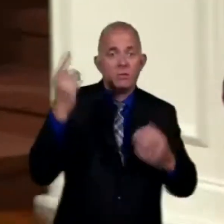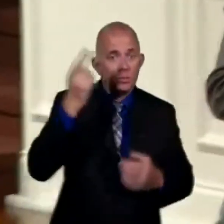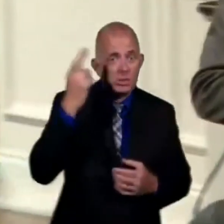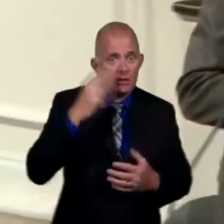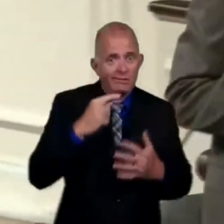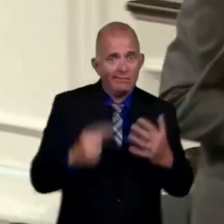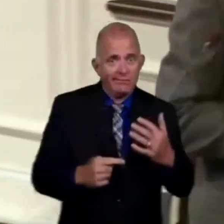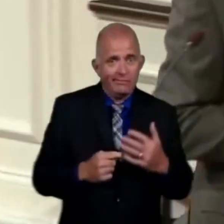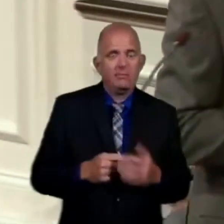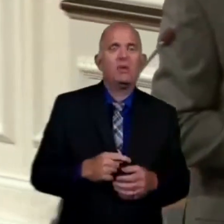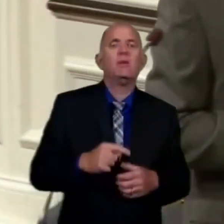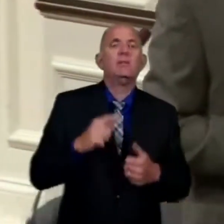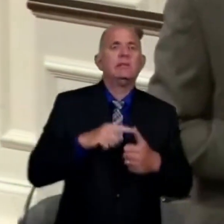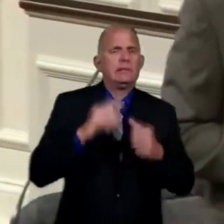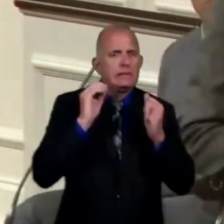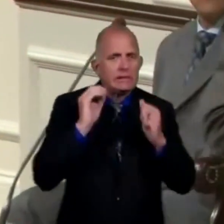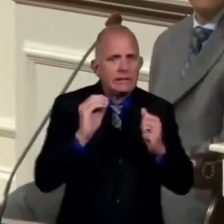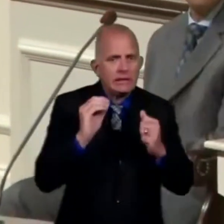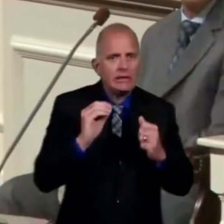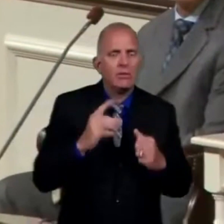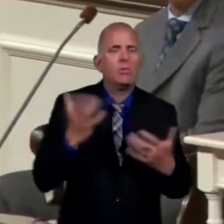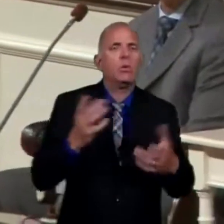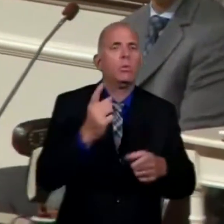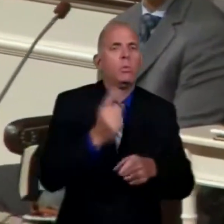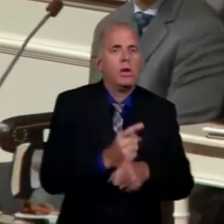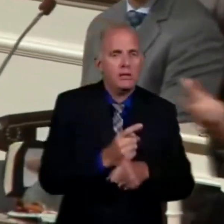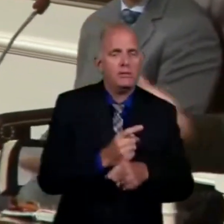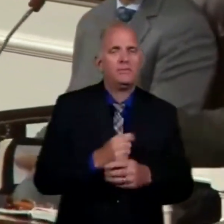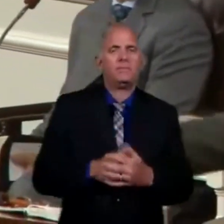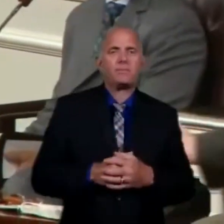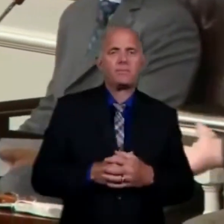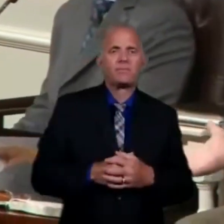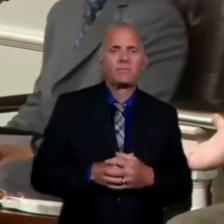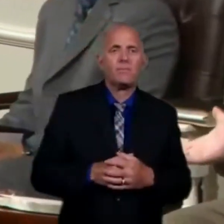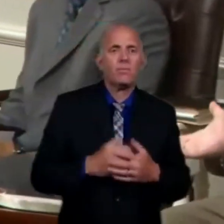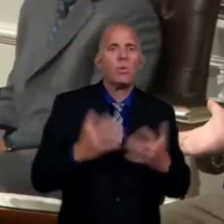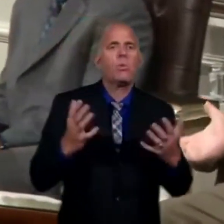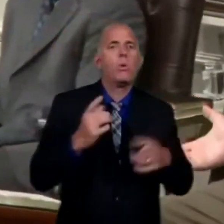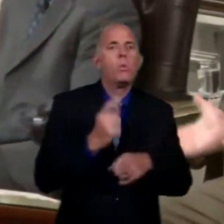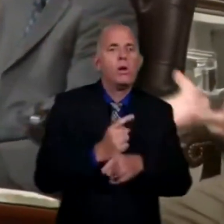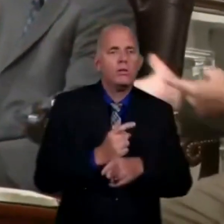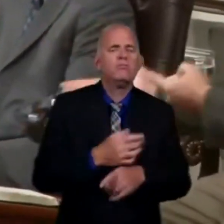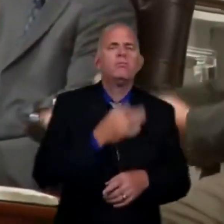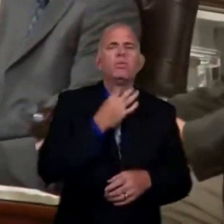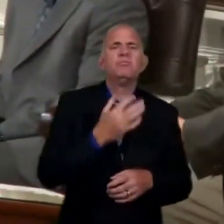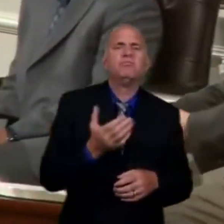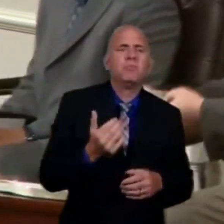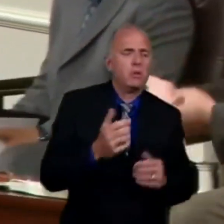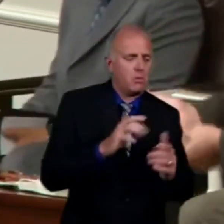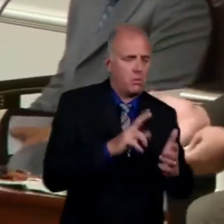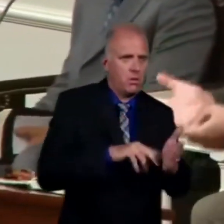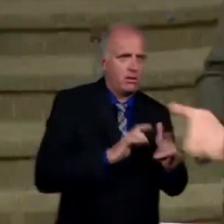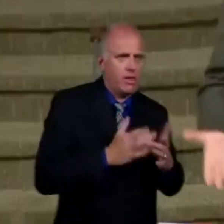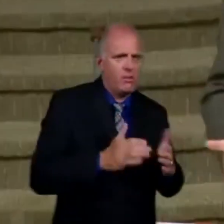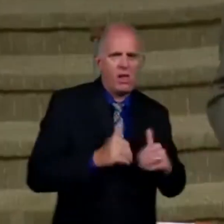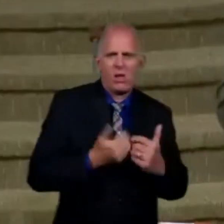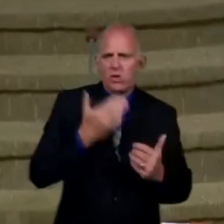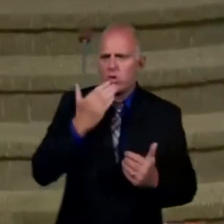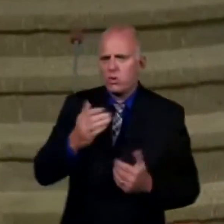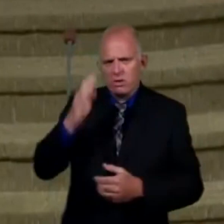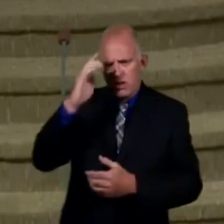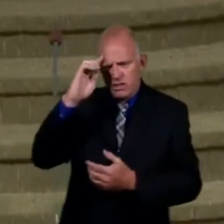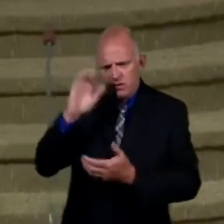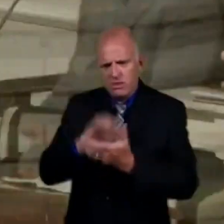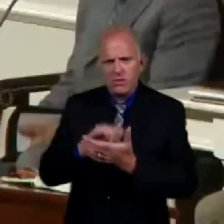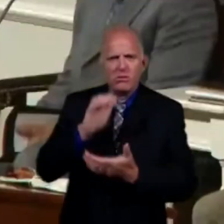For doctrine, that's what's right. You want to know what's right? Look in the Bible. You know the right way to be a good husband, to be a good son, or a good daughter, a